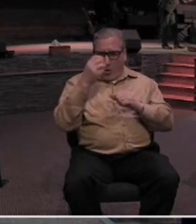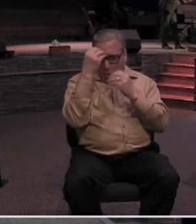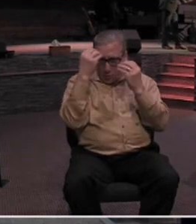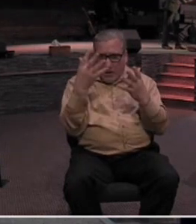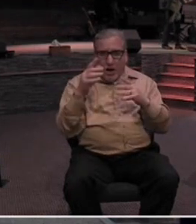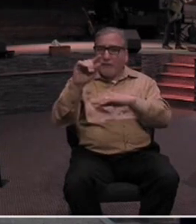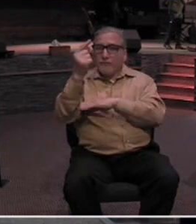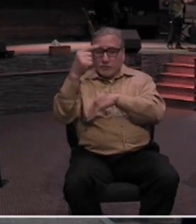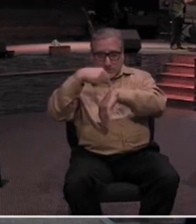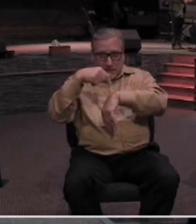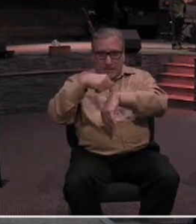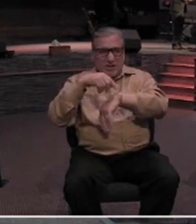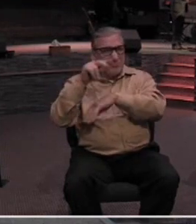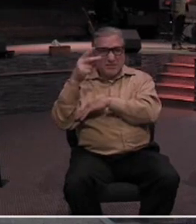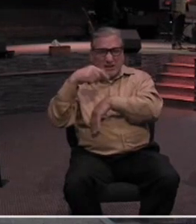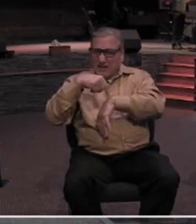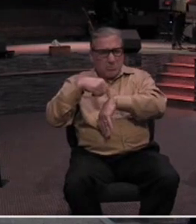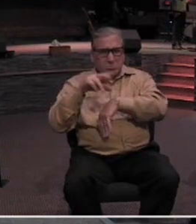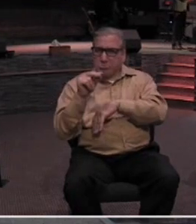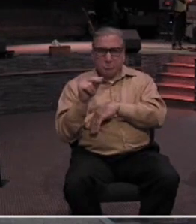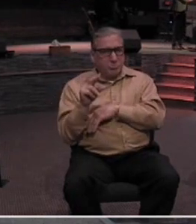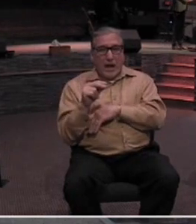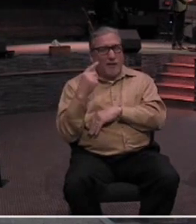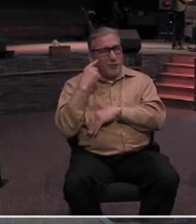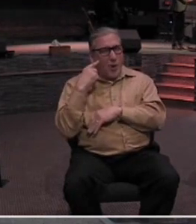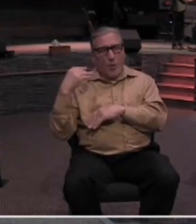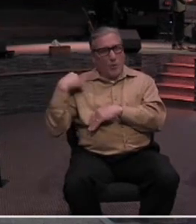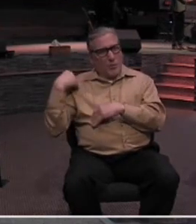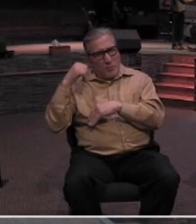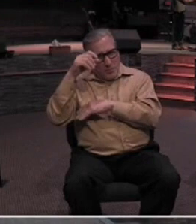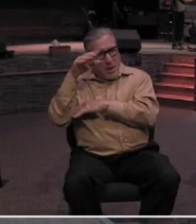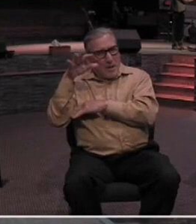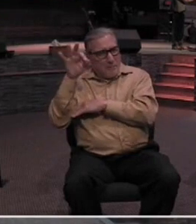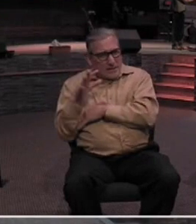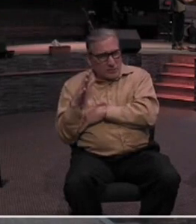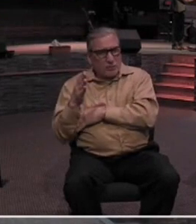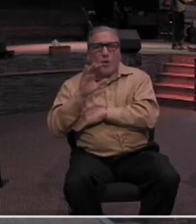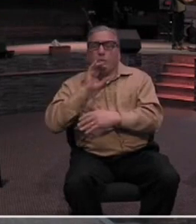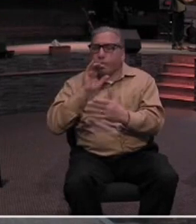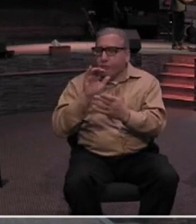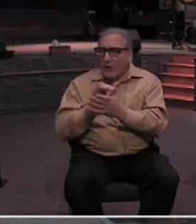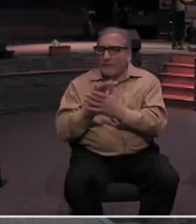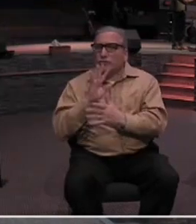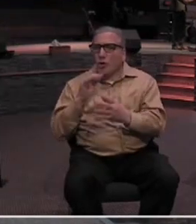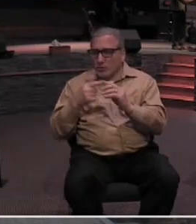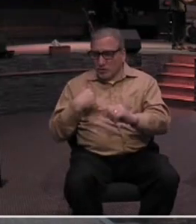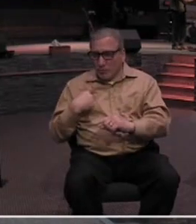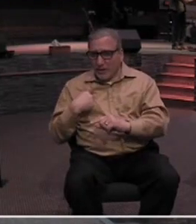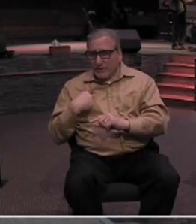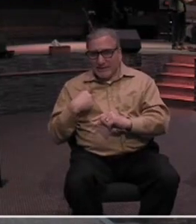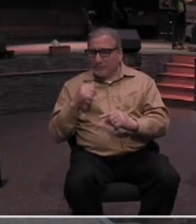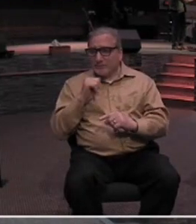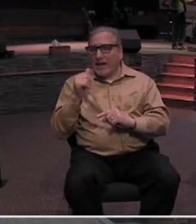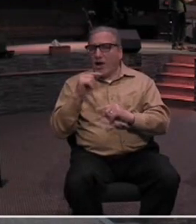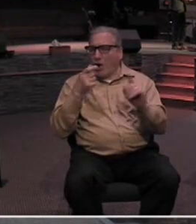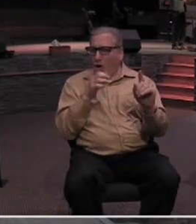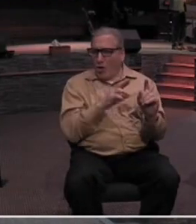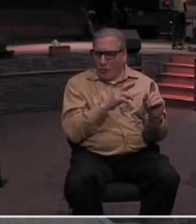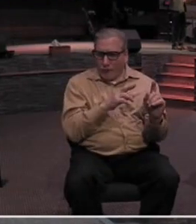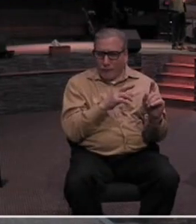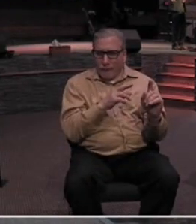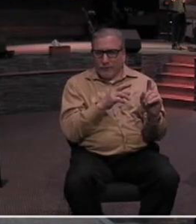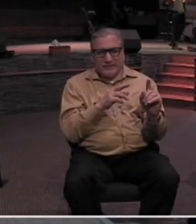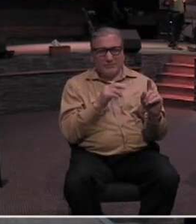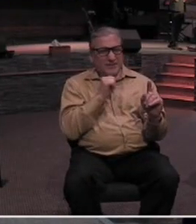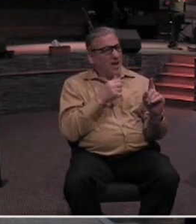time. I thought it was my youth pastor's wife talking to me. Sister Doreen, but she's from northern Mississippi and she talked like this. I said, it ain't